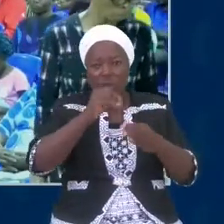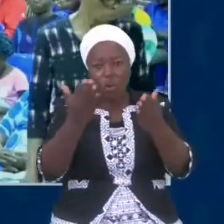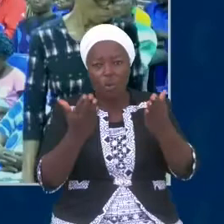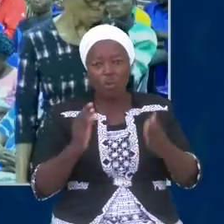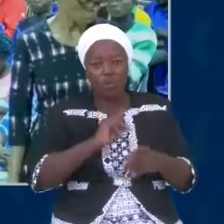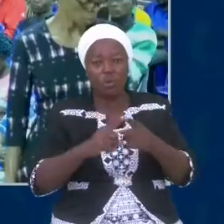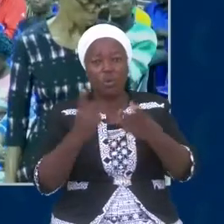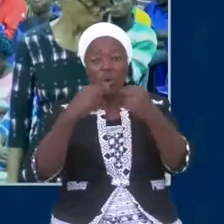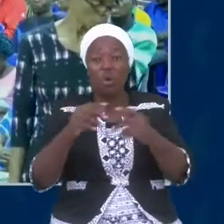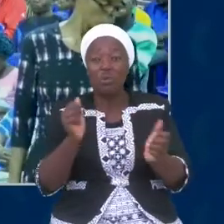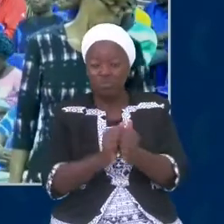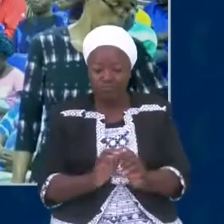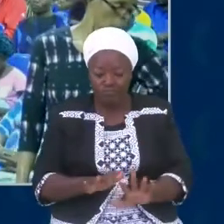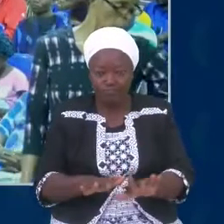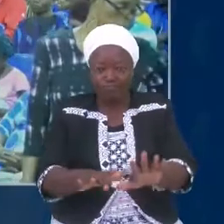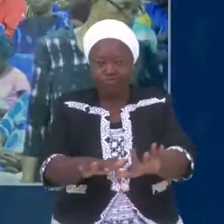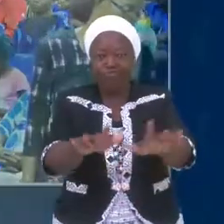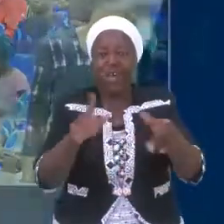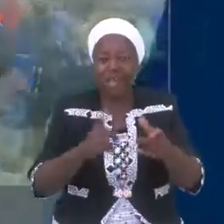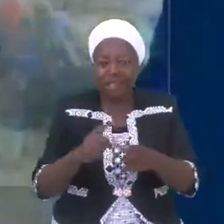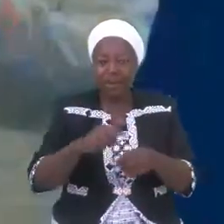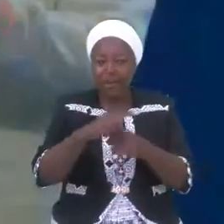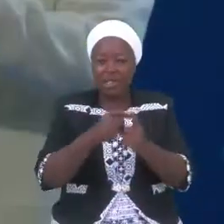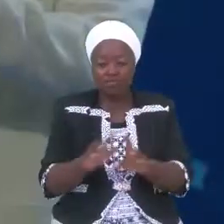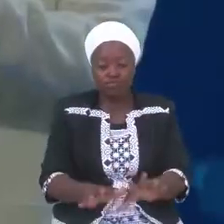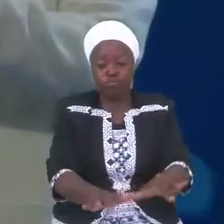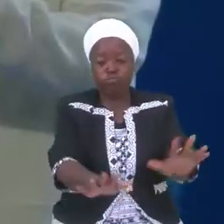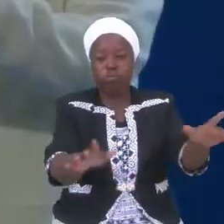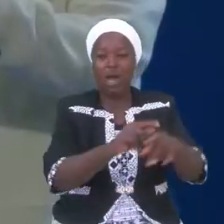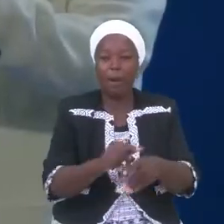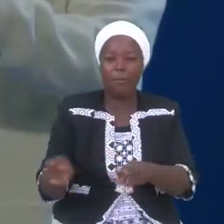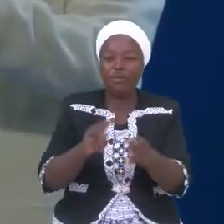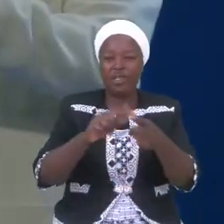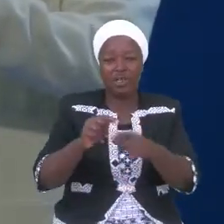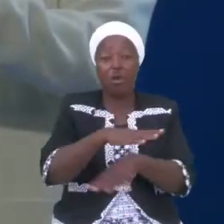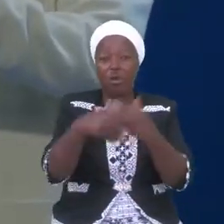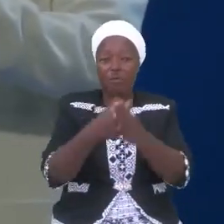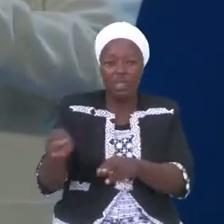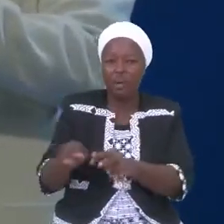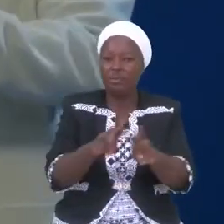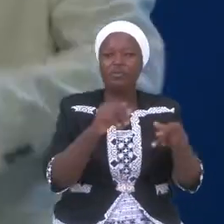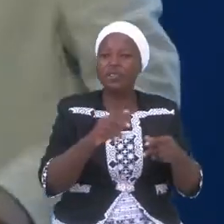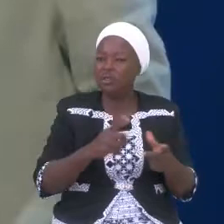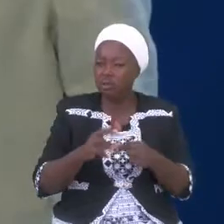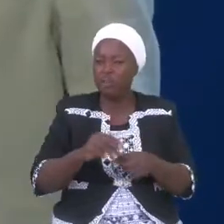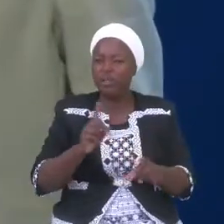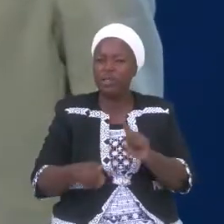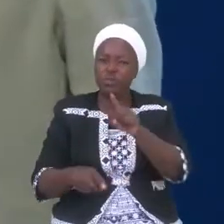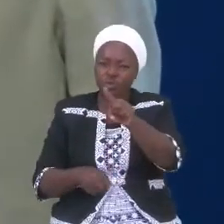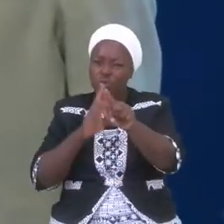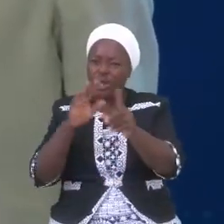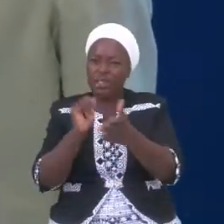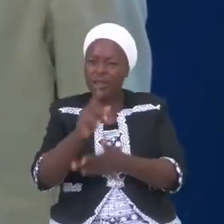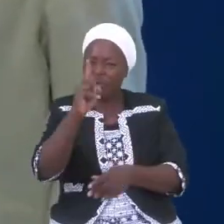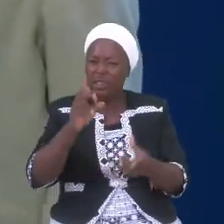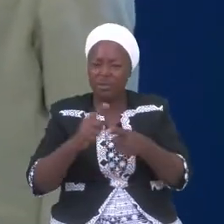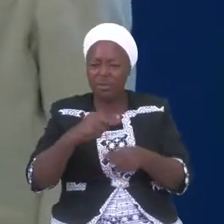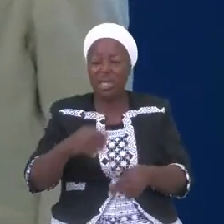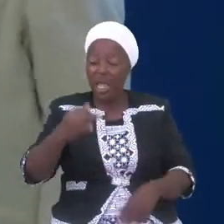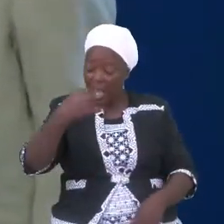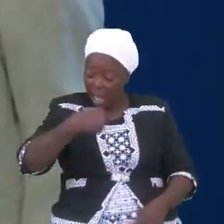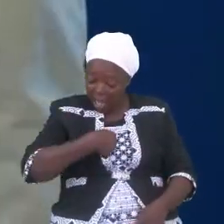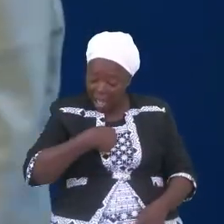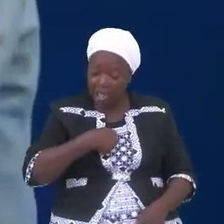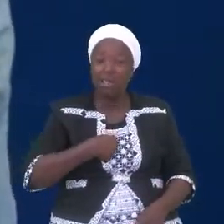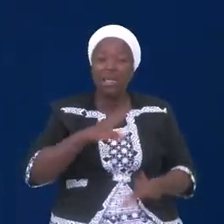then while the crowd is moving, then we're moving. But you are that one, and you say, I give my life